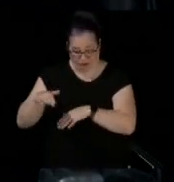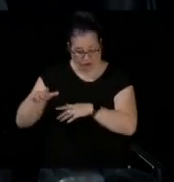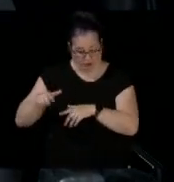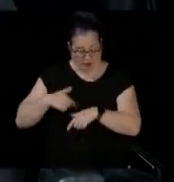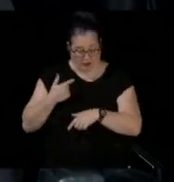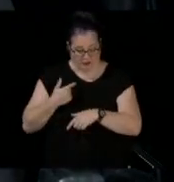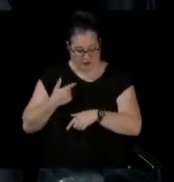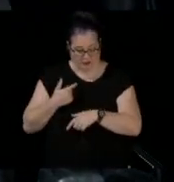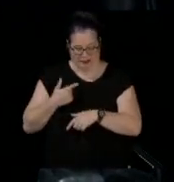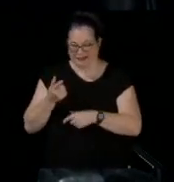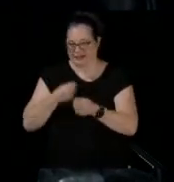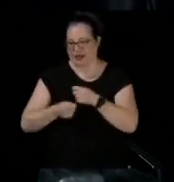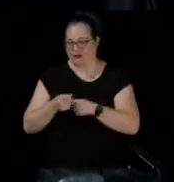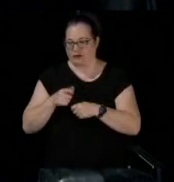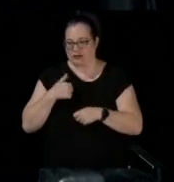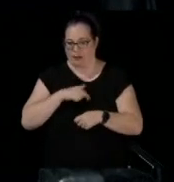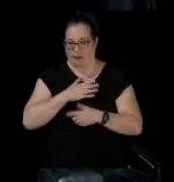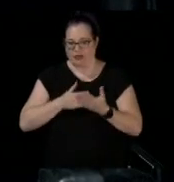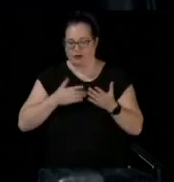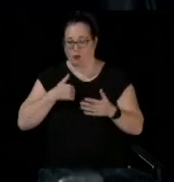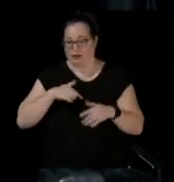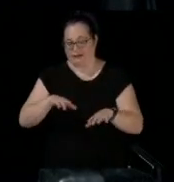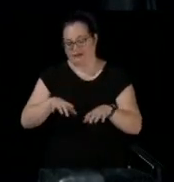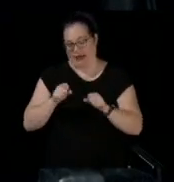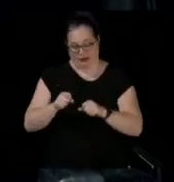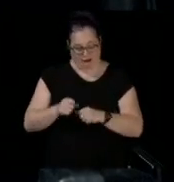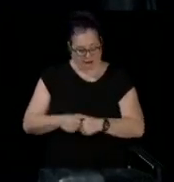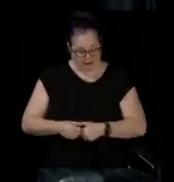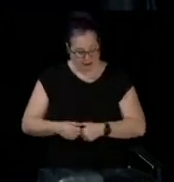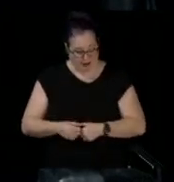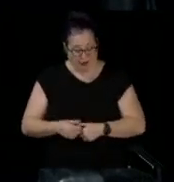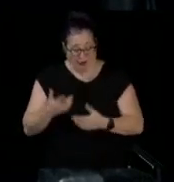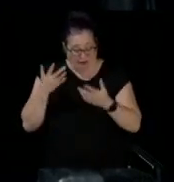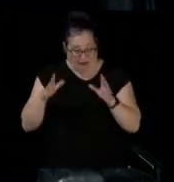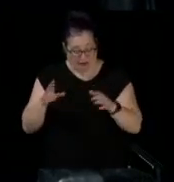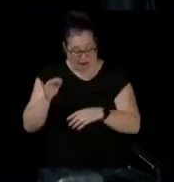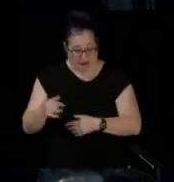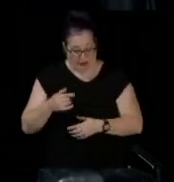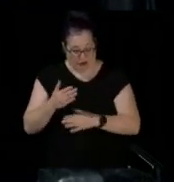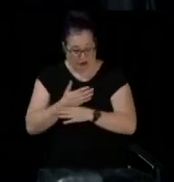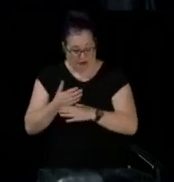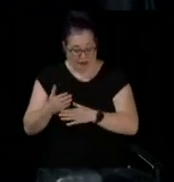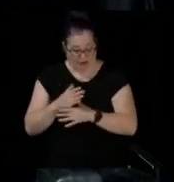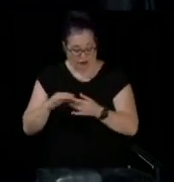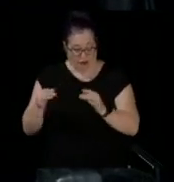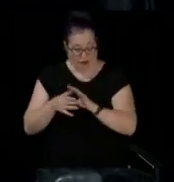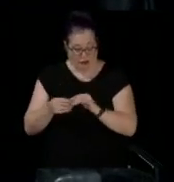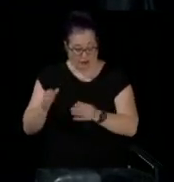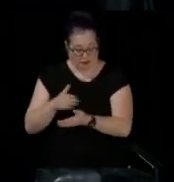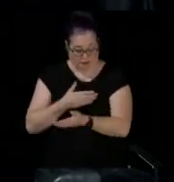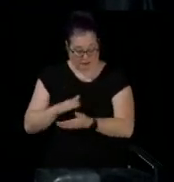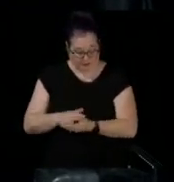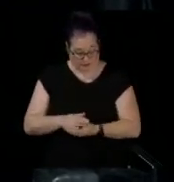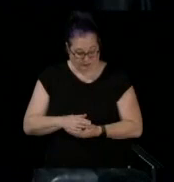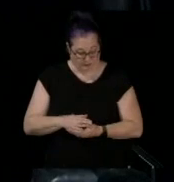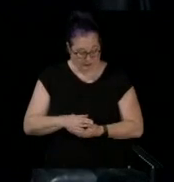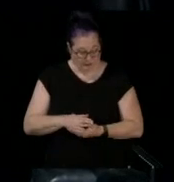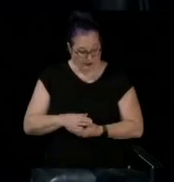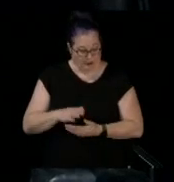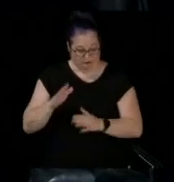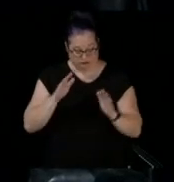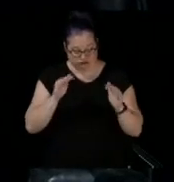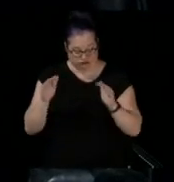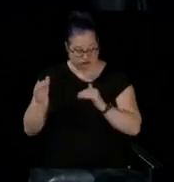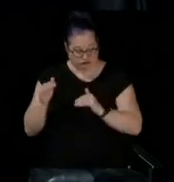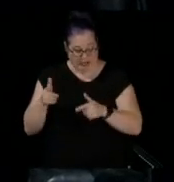like to sign off by sharing a lyric from a band who performed on this stage 6 times. Fare thee well now, let your life proceed by